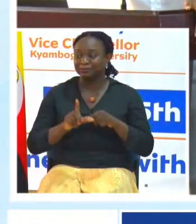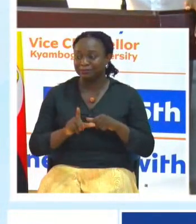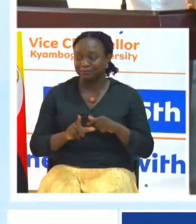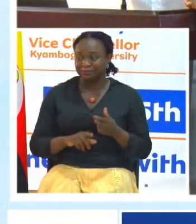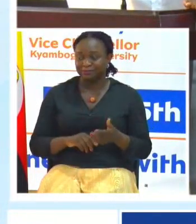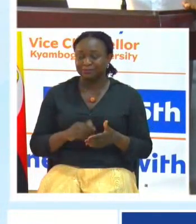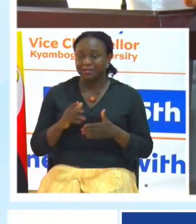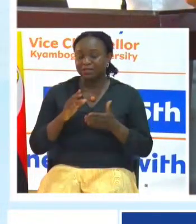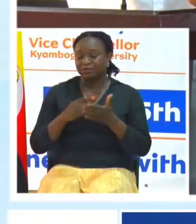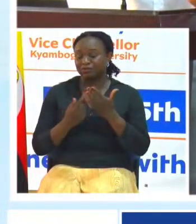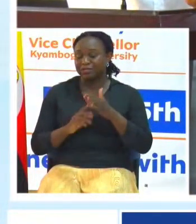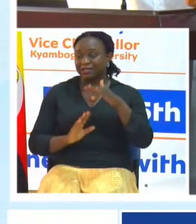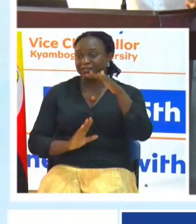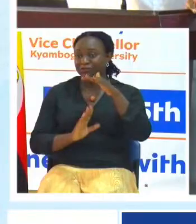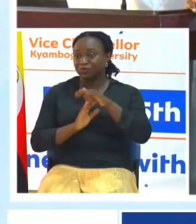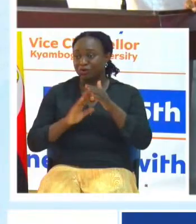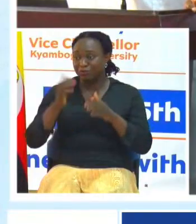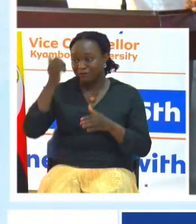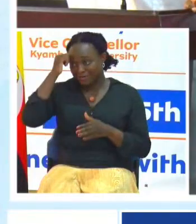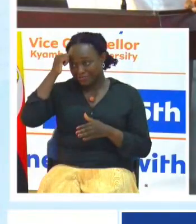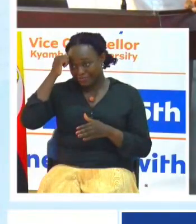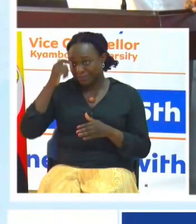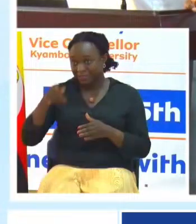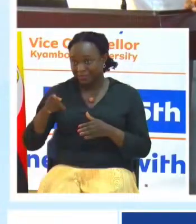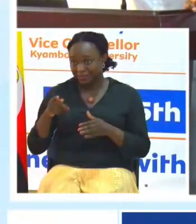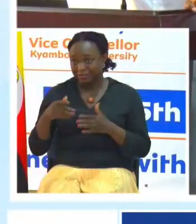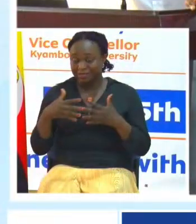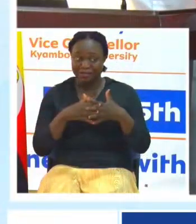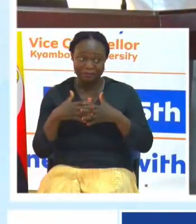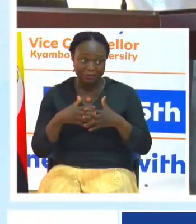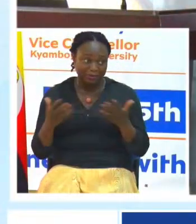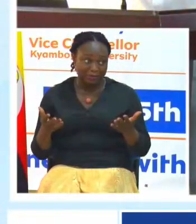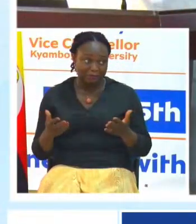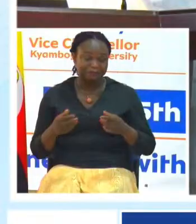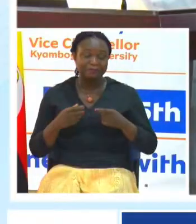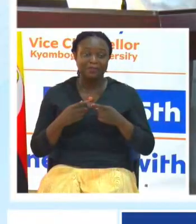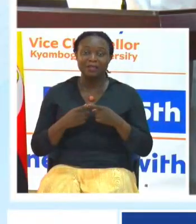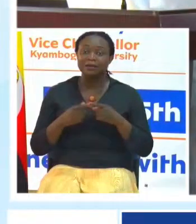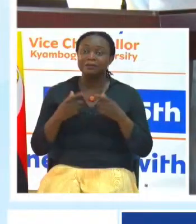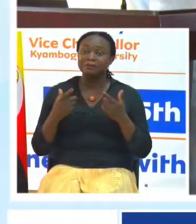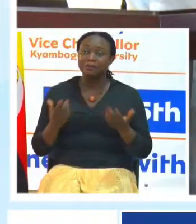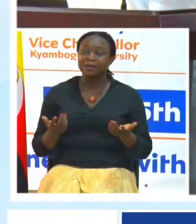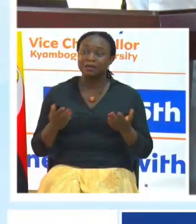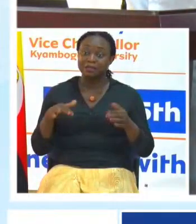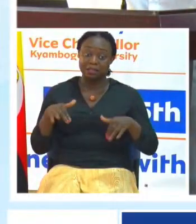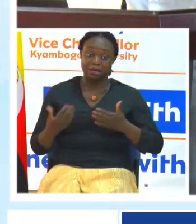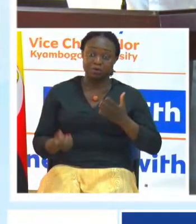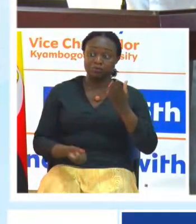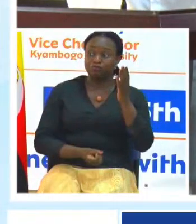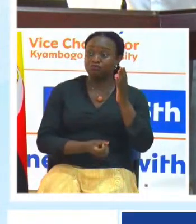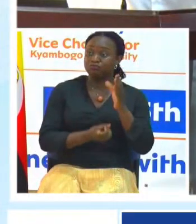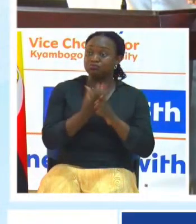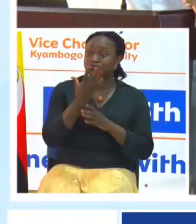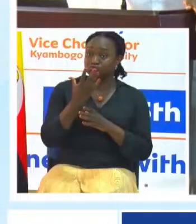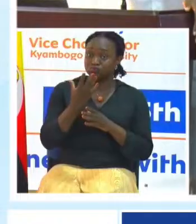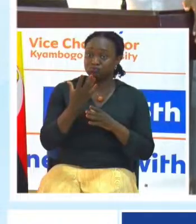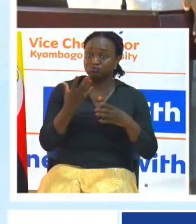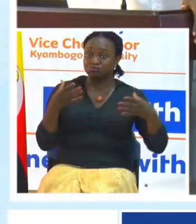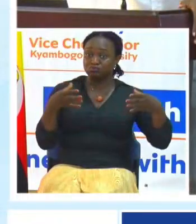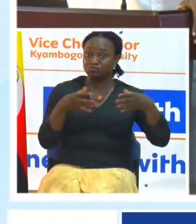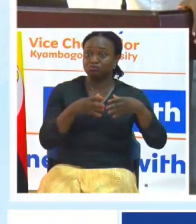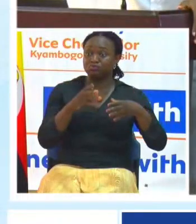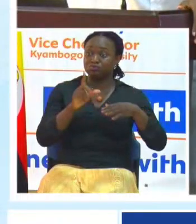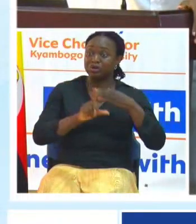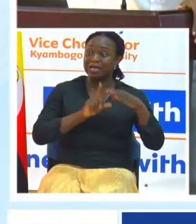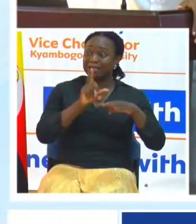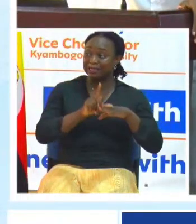that are at the top of the academic food chain in the United States. But they have formed this league and